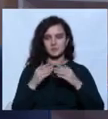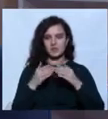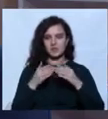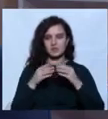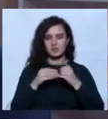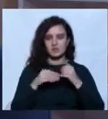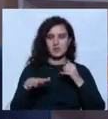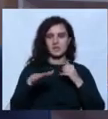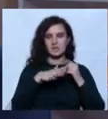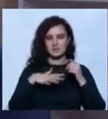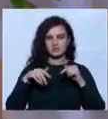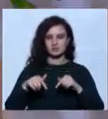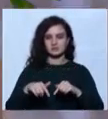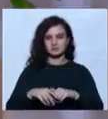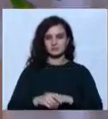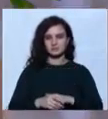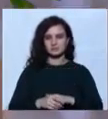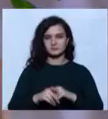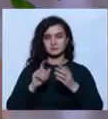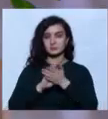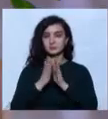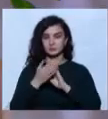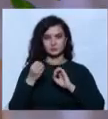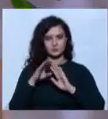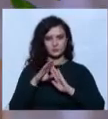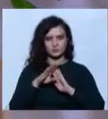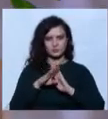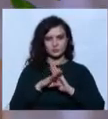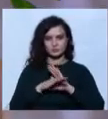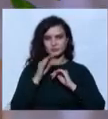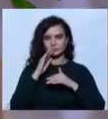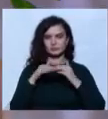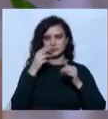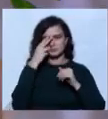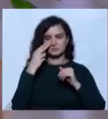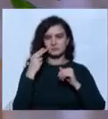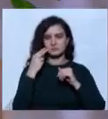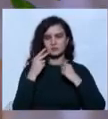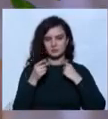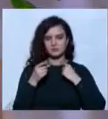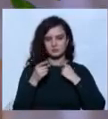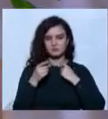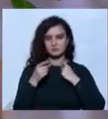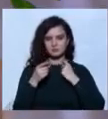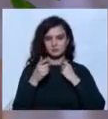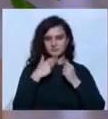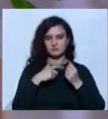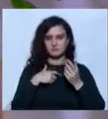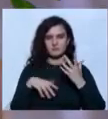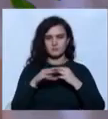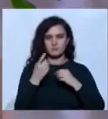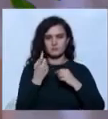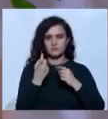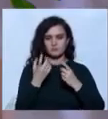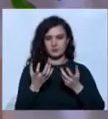for many years. The situation gets worse after the pirate conspirators arm themselves with